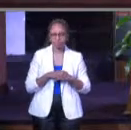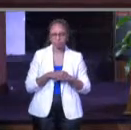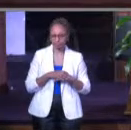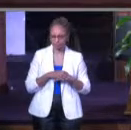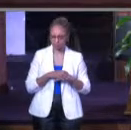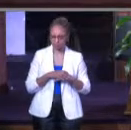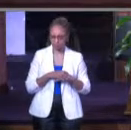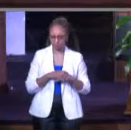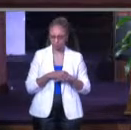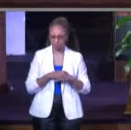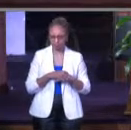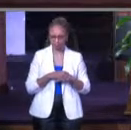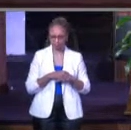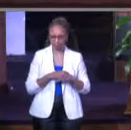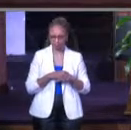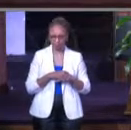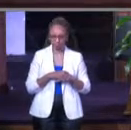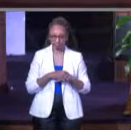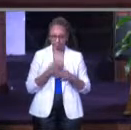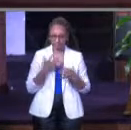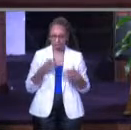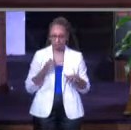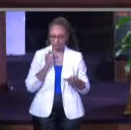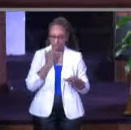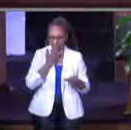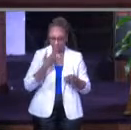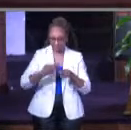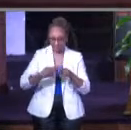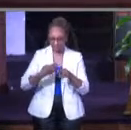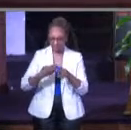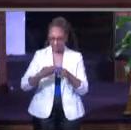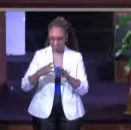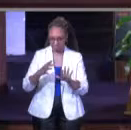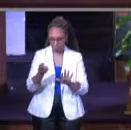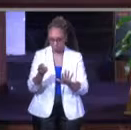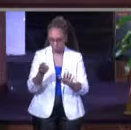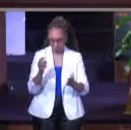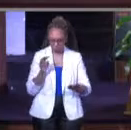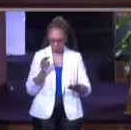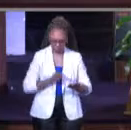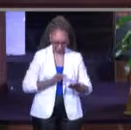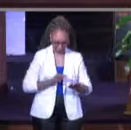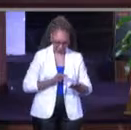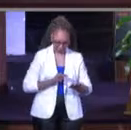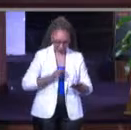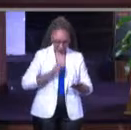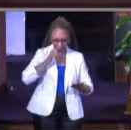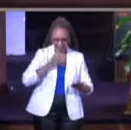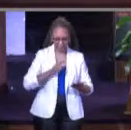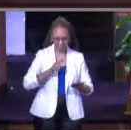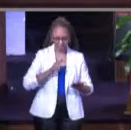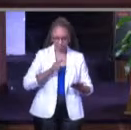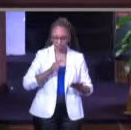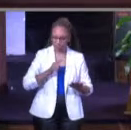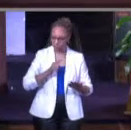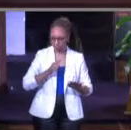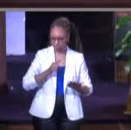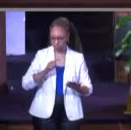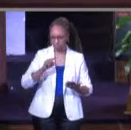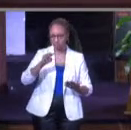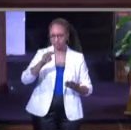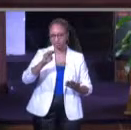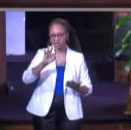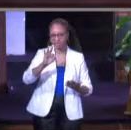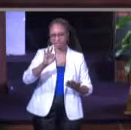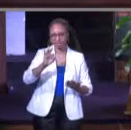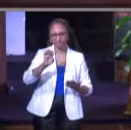Sister, I want to get the name right. I don't mess it up. Hold on. Let's see. Sister Janaya Fields. Is she here?